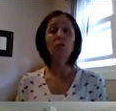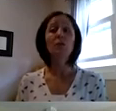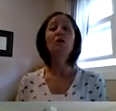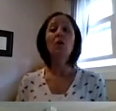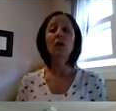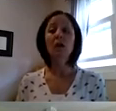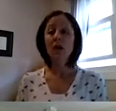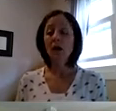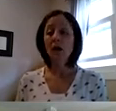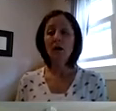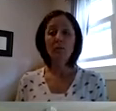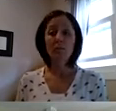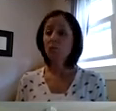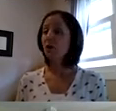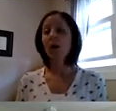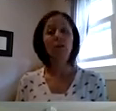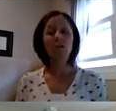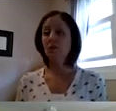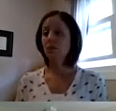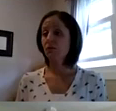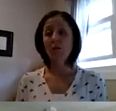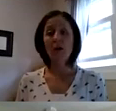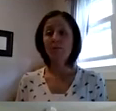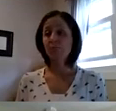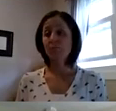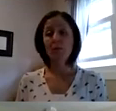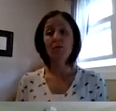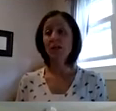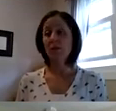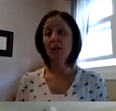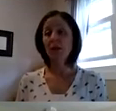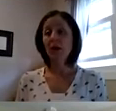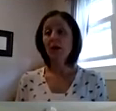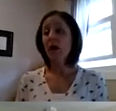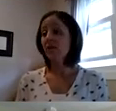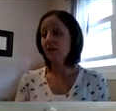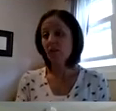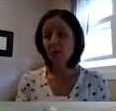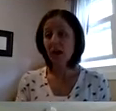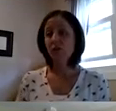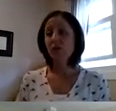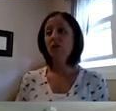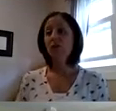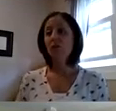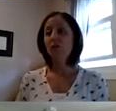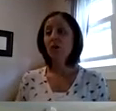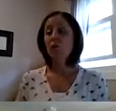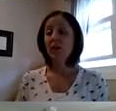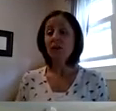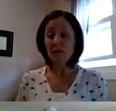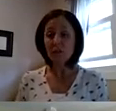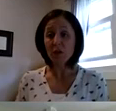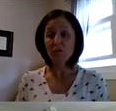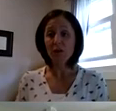funds will be going, regardless of anything. Obviously, like Patrick alluded to,